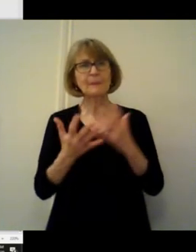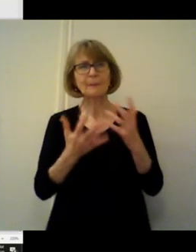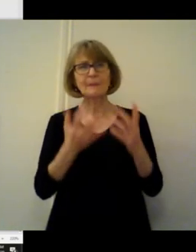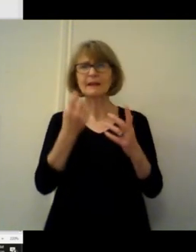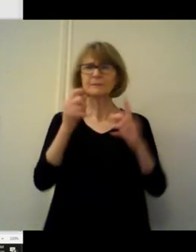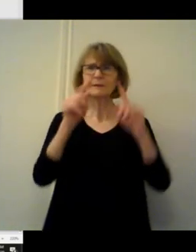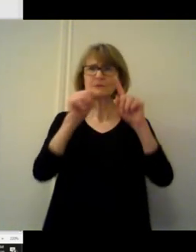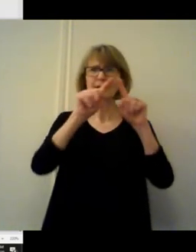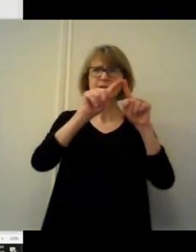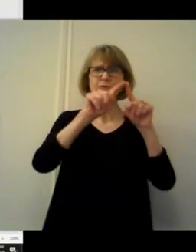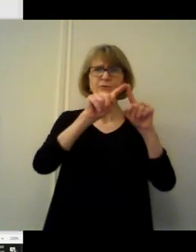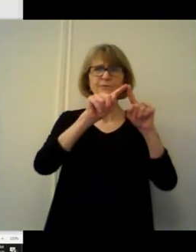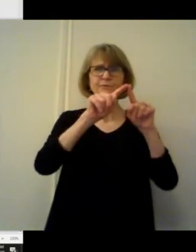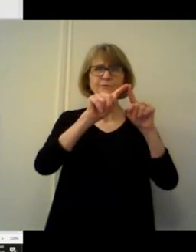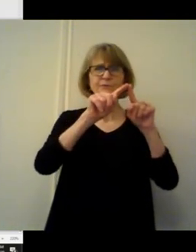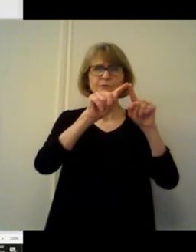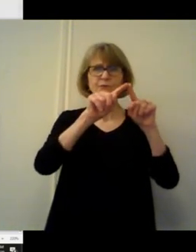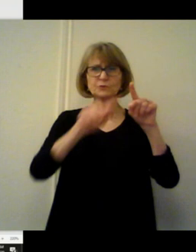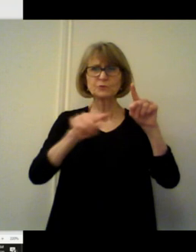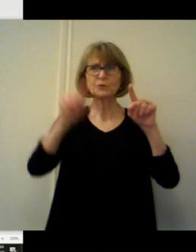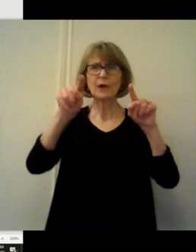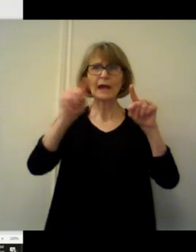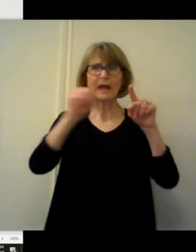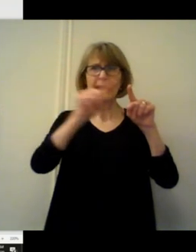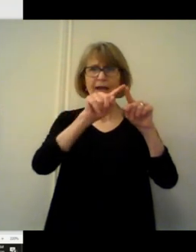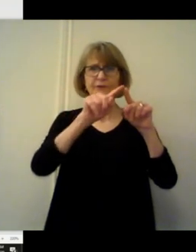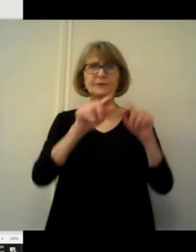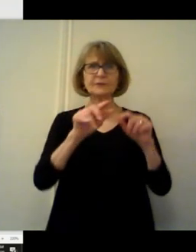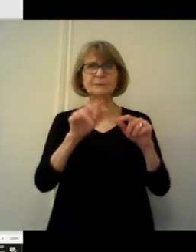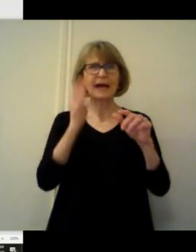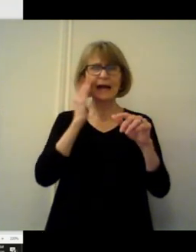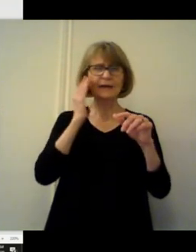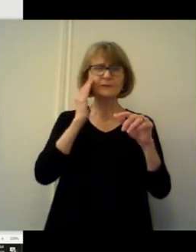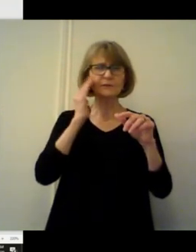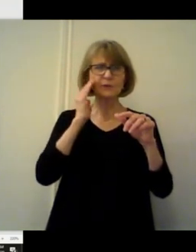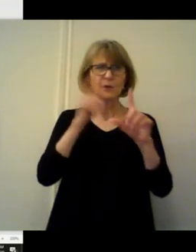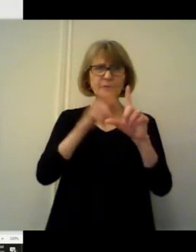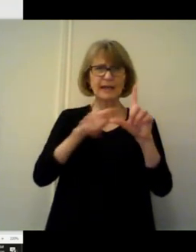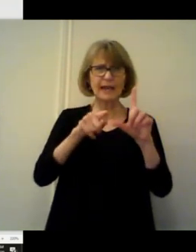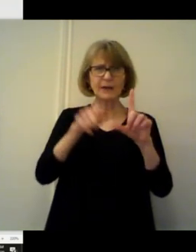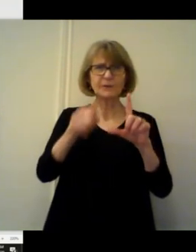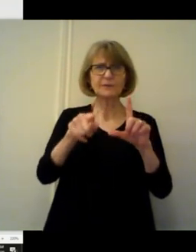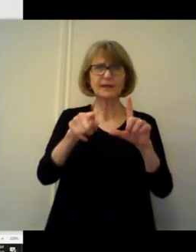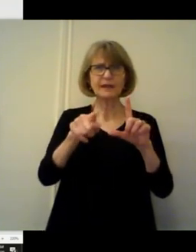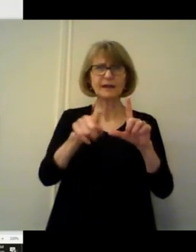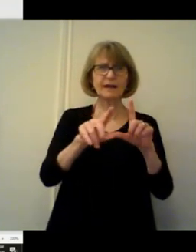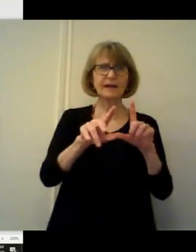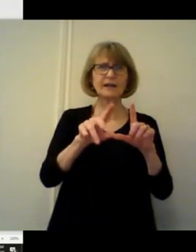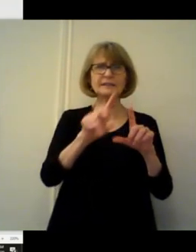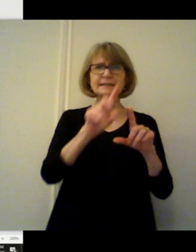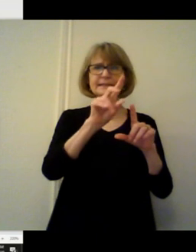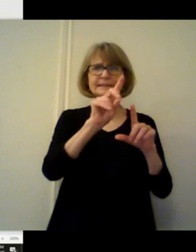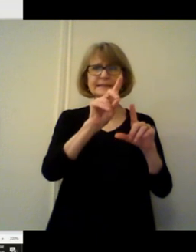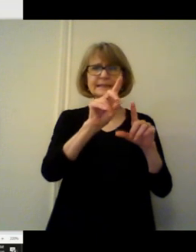triangle. But how do I know what this angle is right here? Notice how it goes from D all the way to